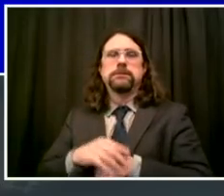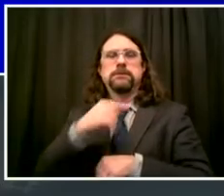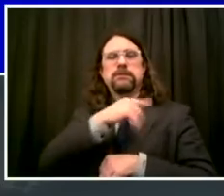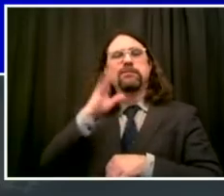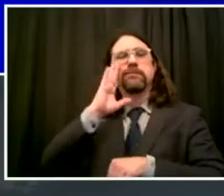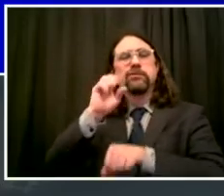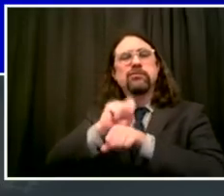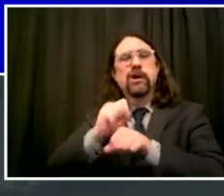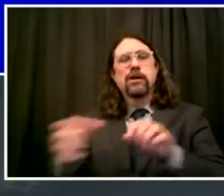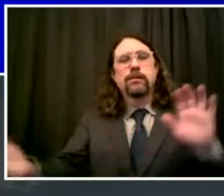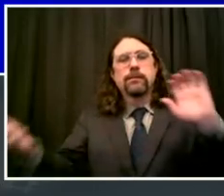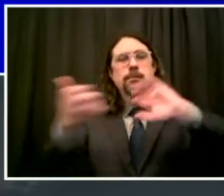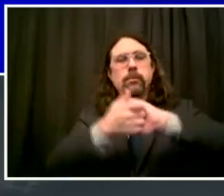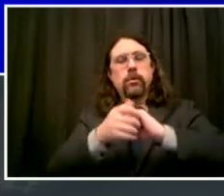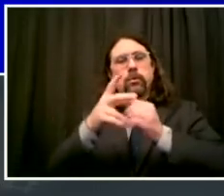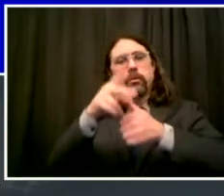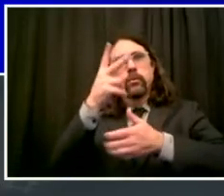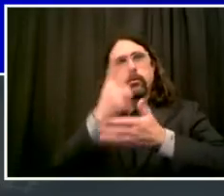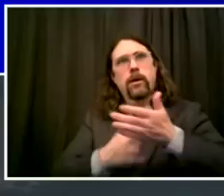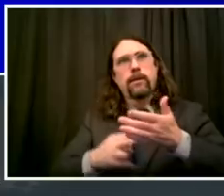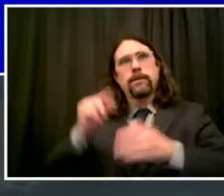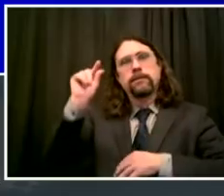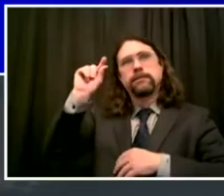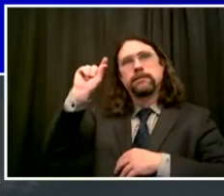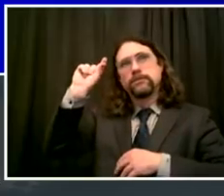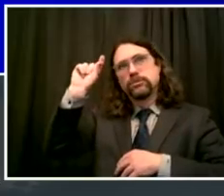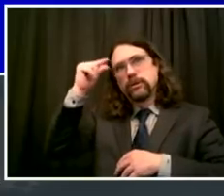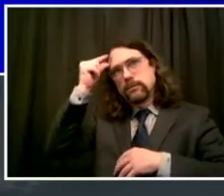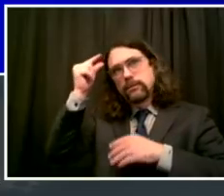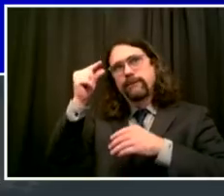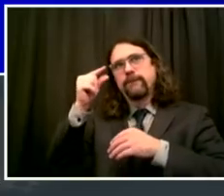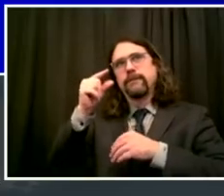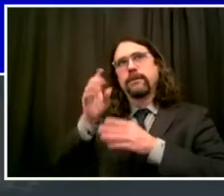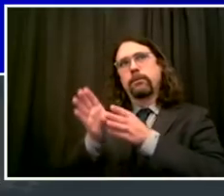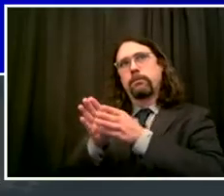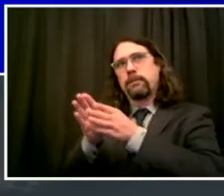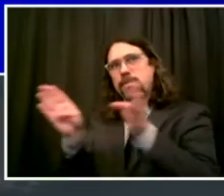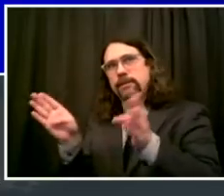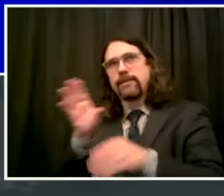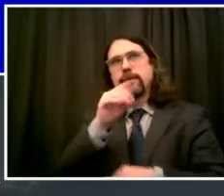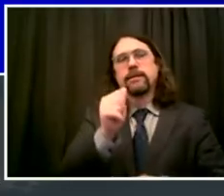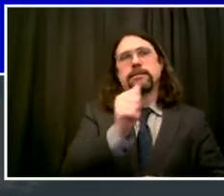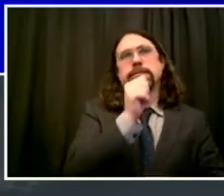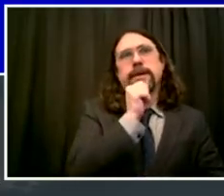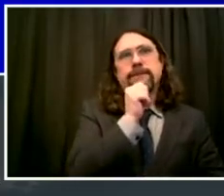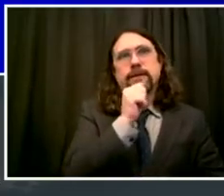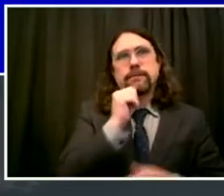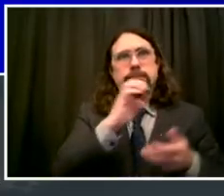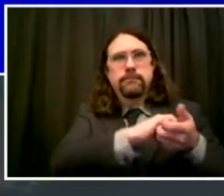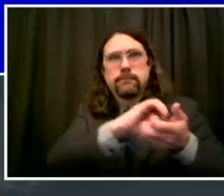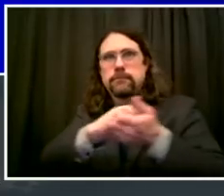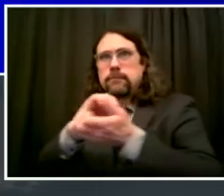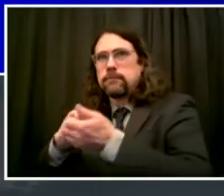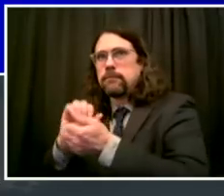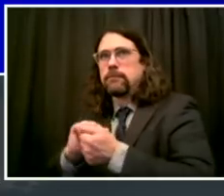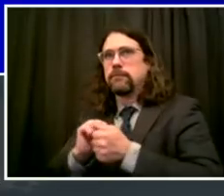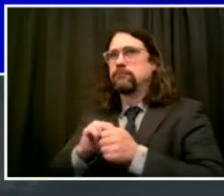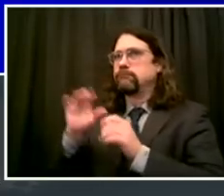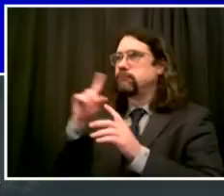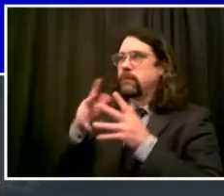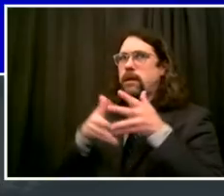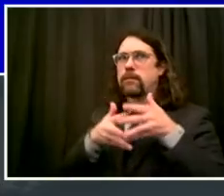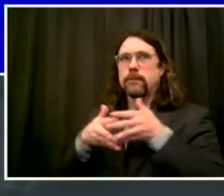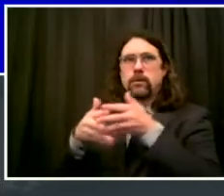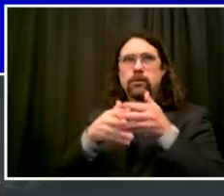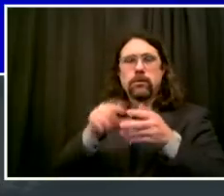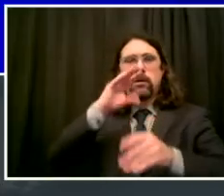support from the business community locally, nationally, internationally for New York City. Now we need a lot of that support to be focused